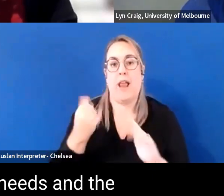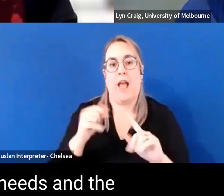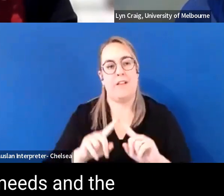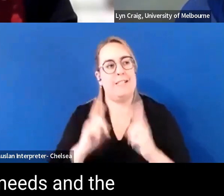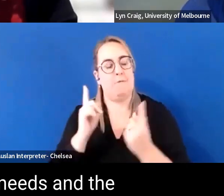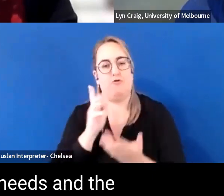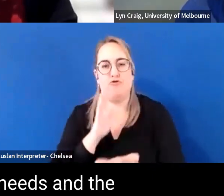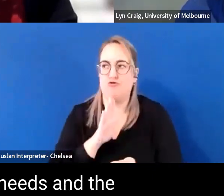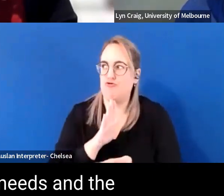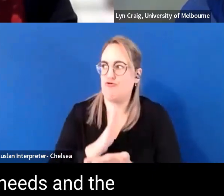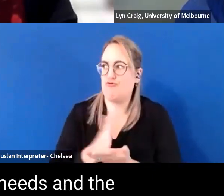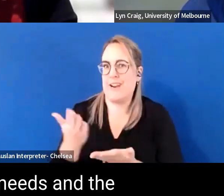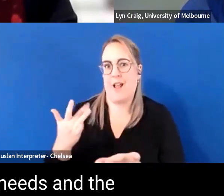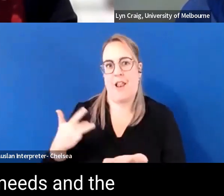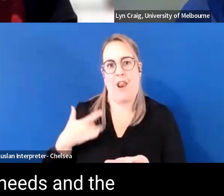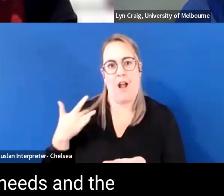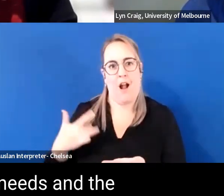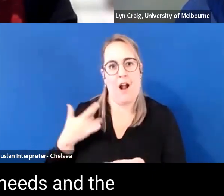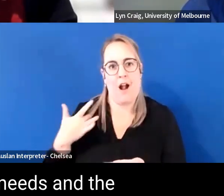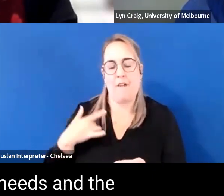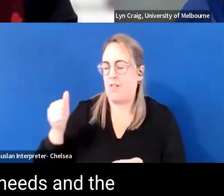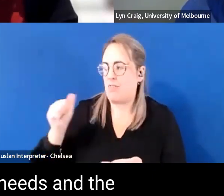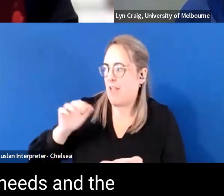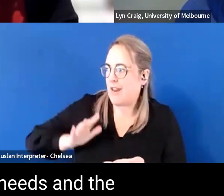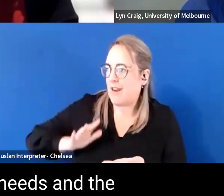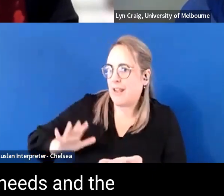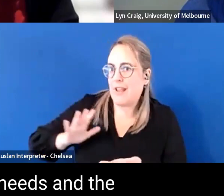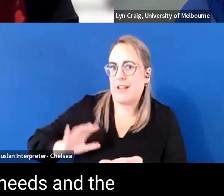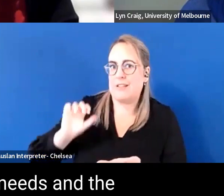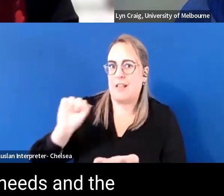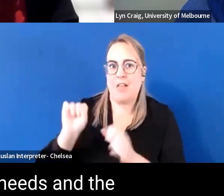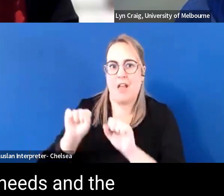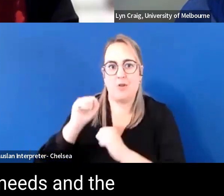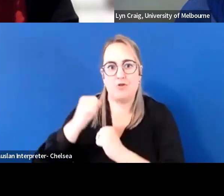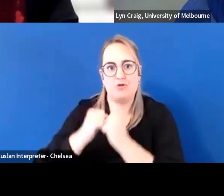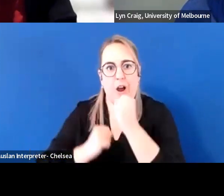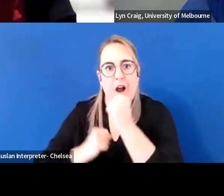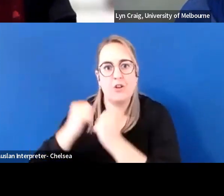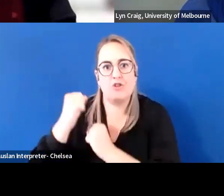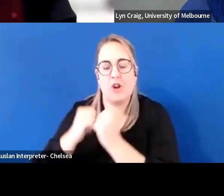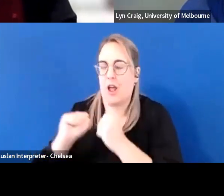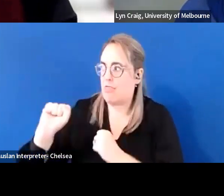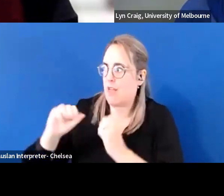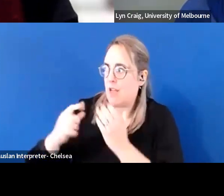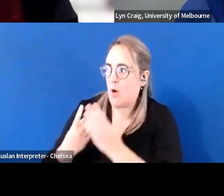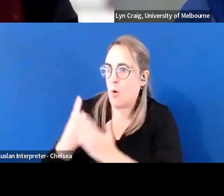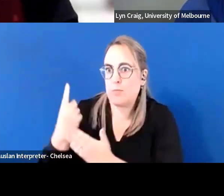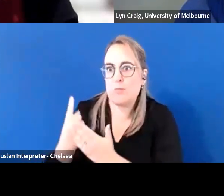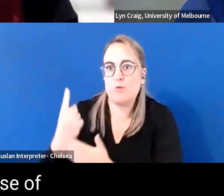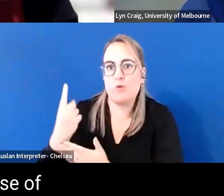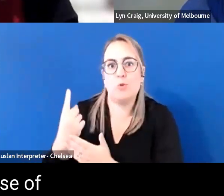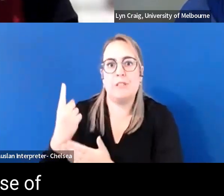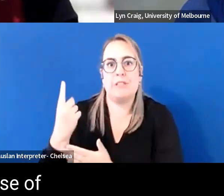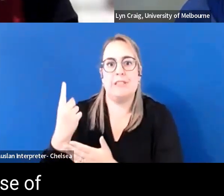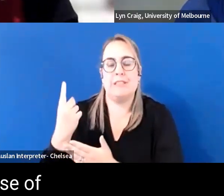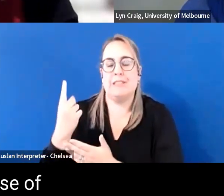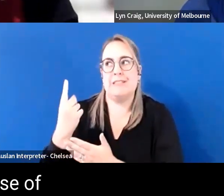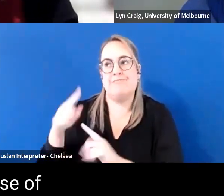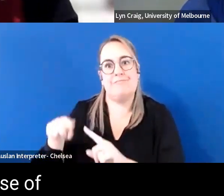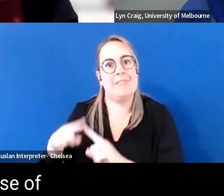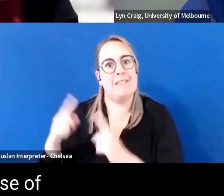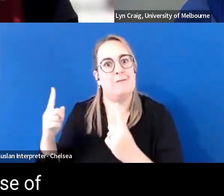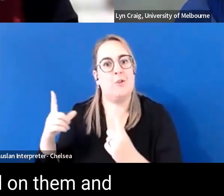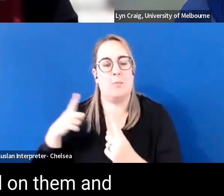women's needs and the structures and opportunities that women face are different because of the care